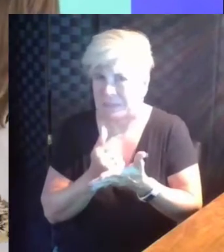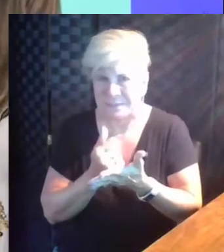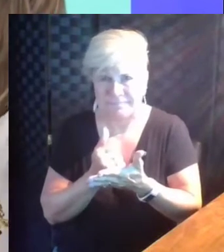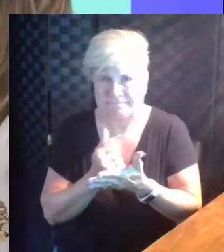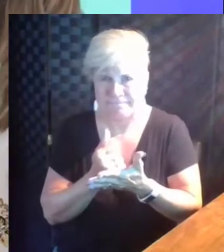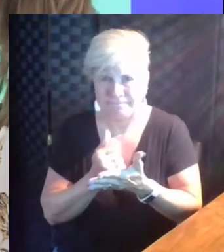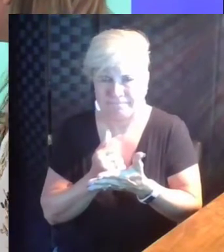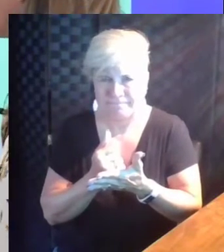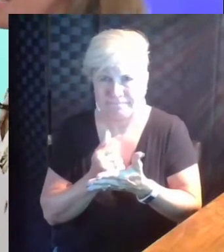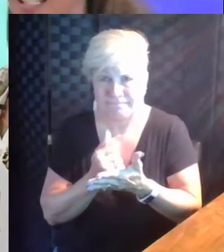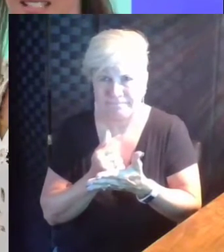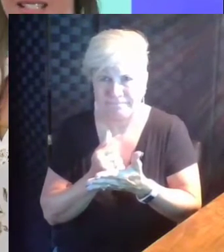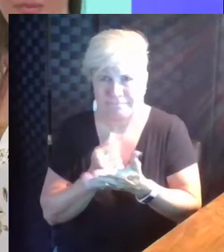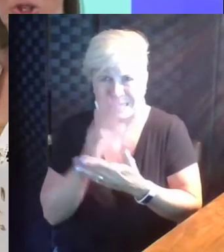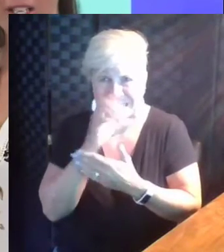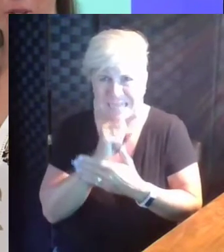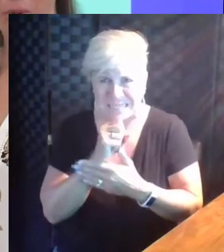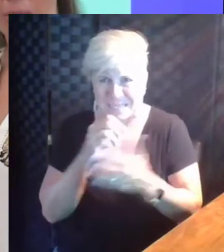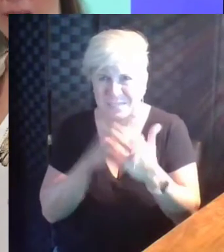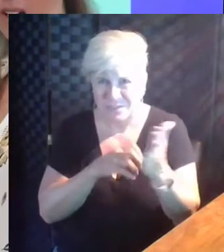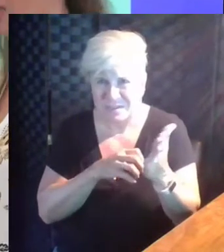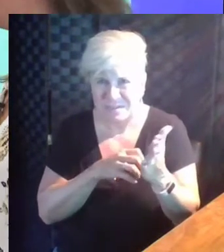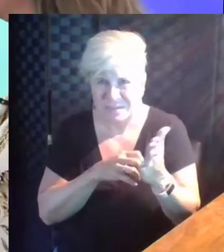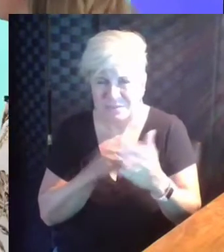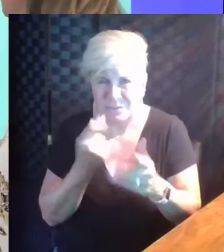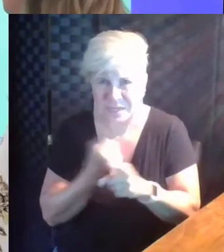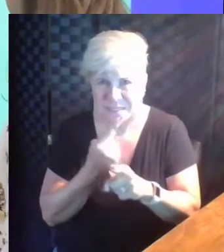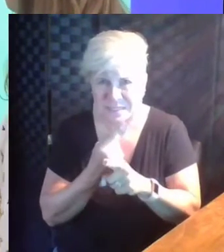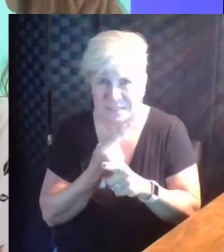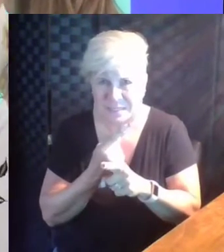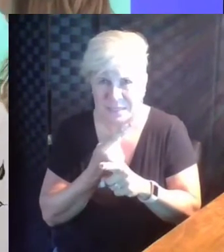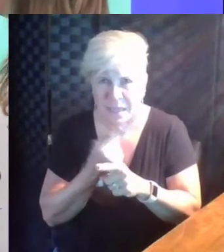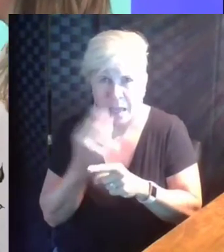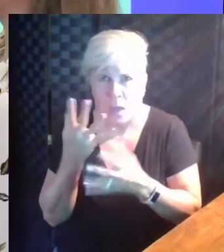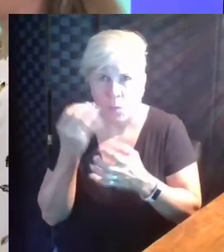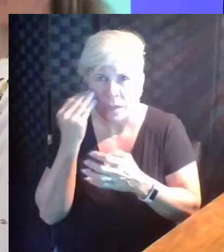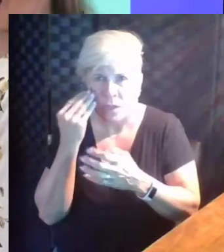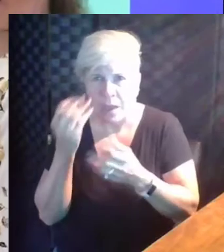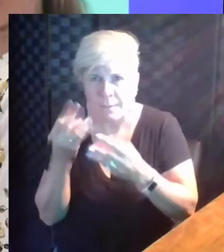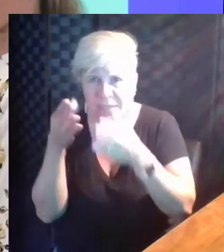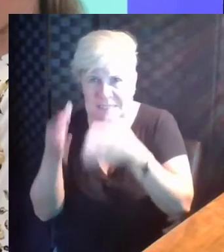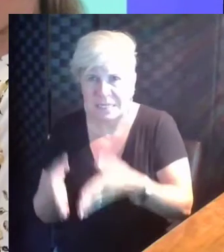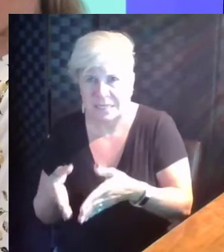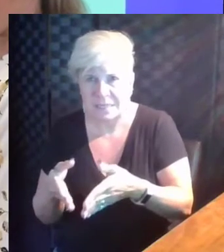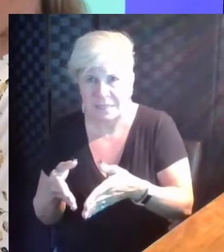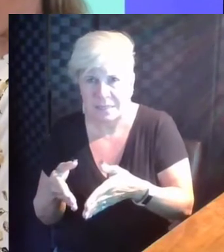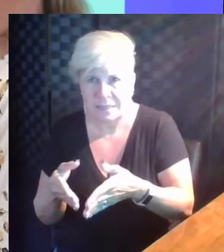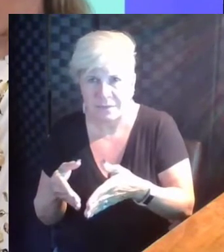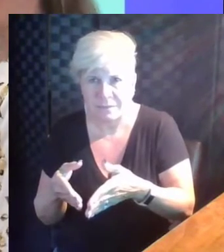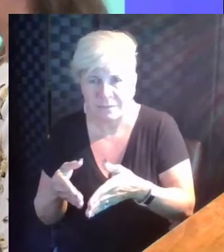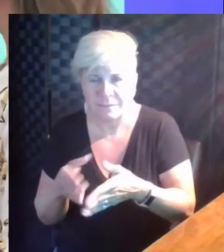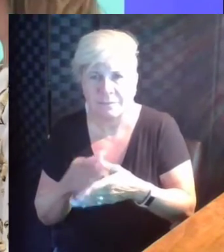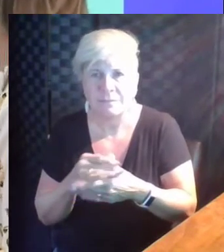it? I guess this is a subtraction problem, huh? Because I want to know how much she has left.